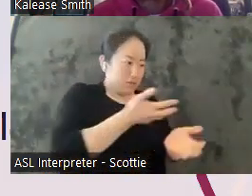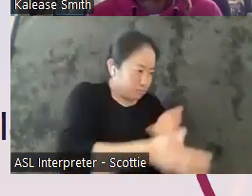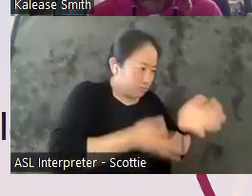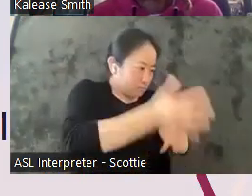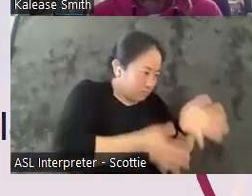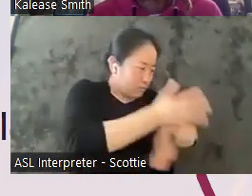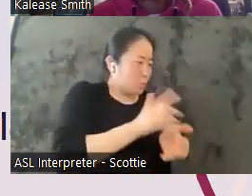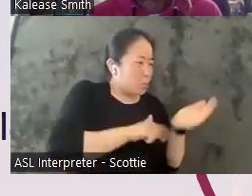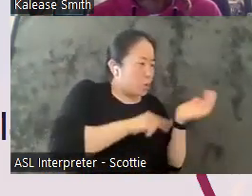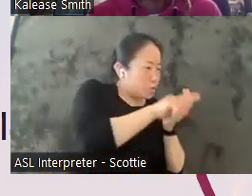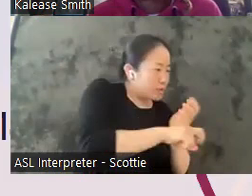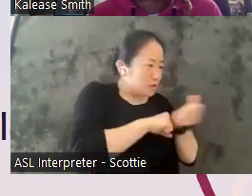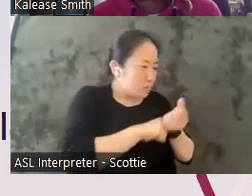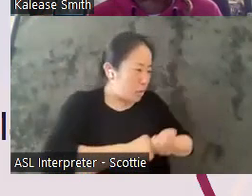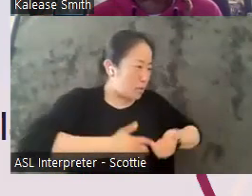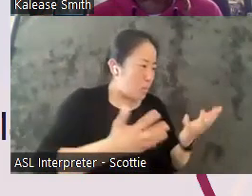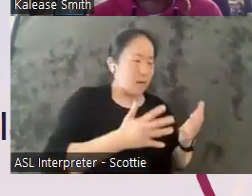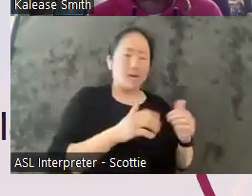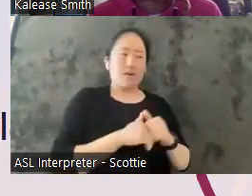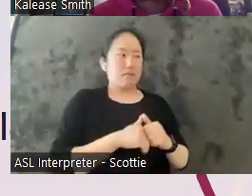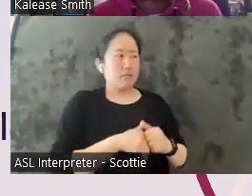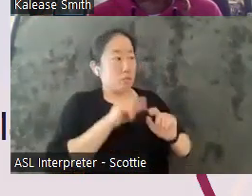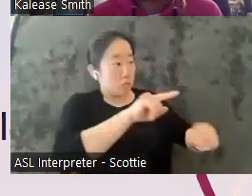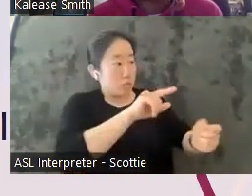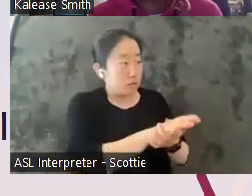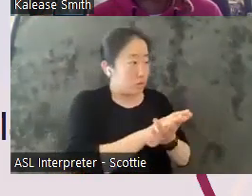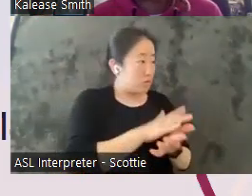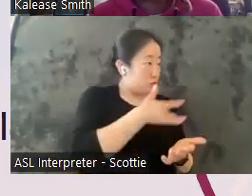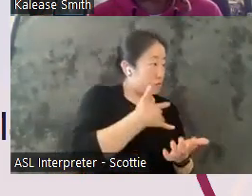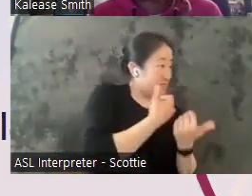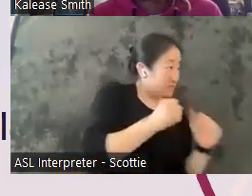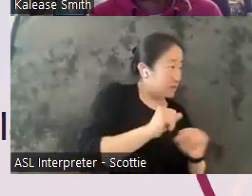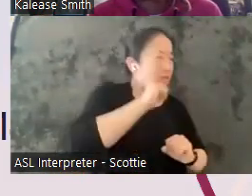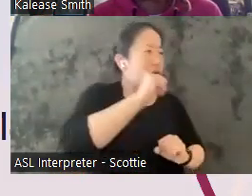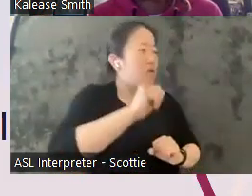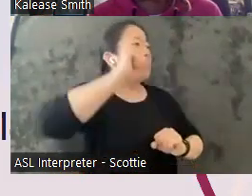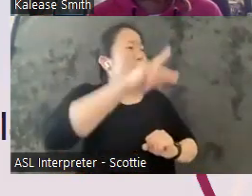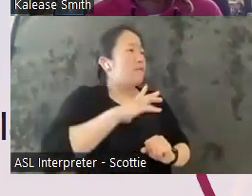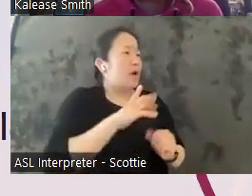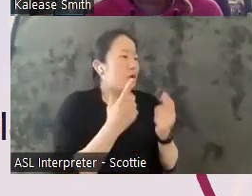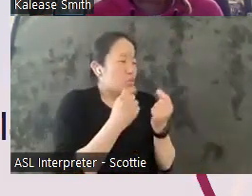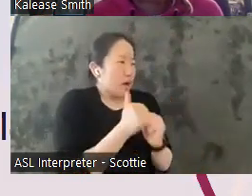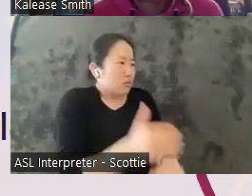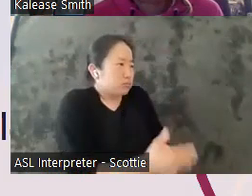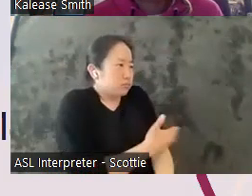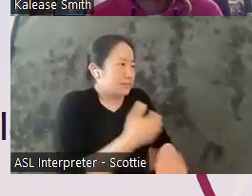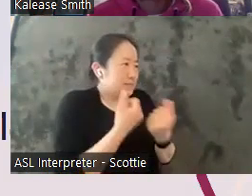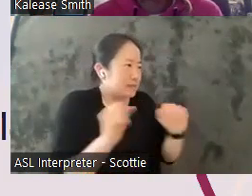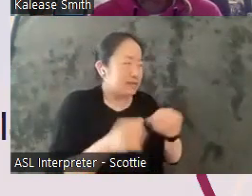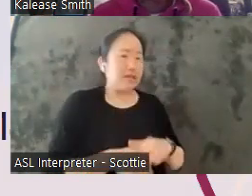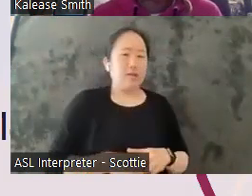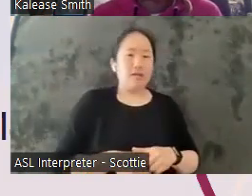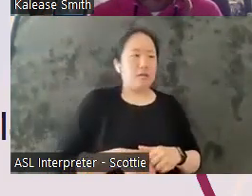need to feel safe in school and to be respected and to not have their boundaries